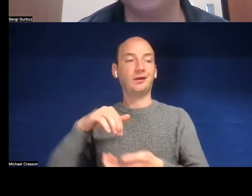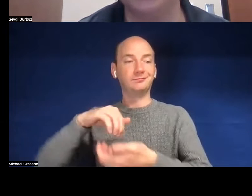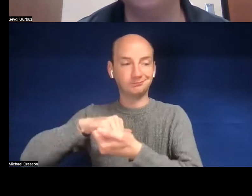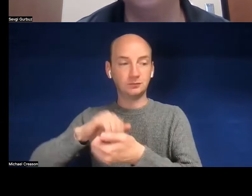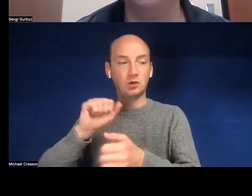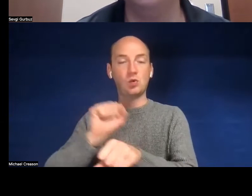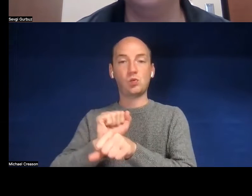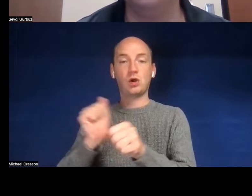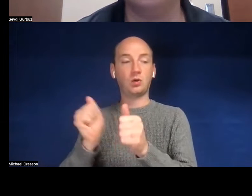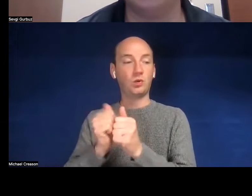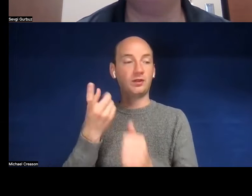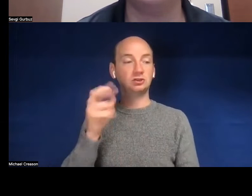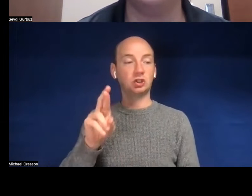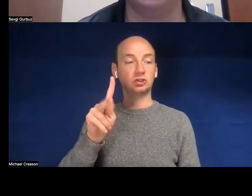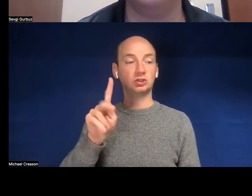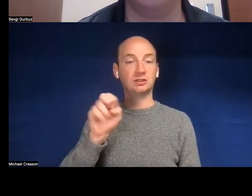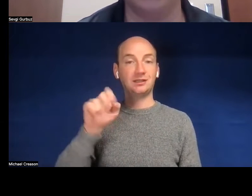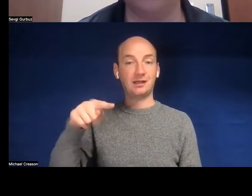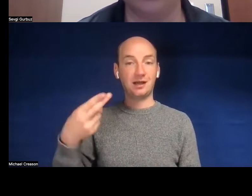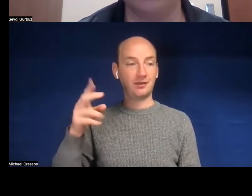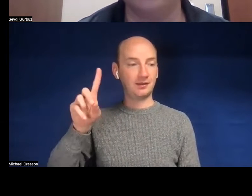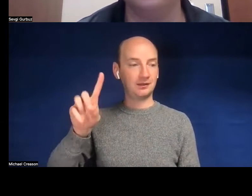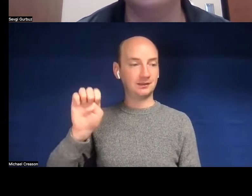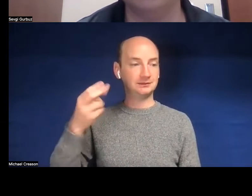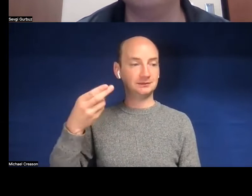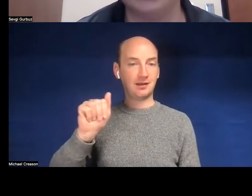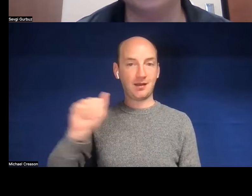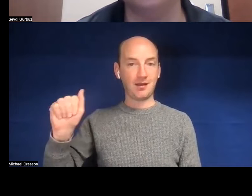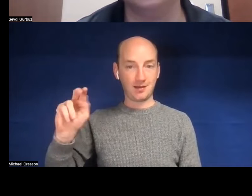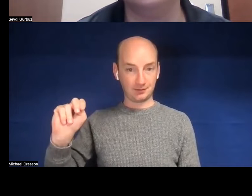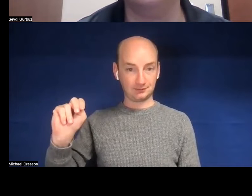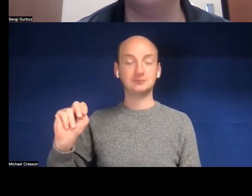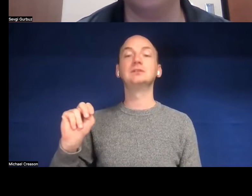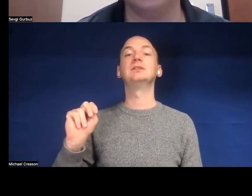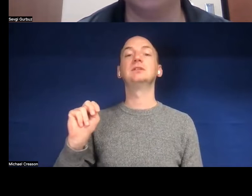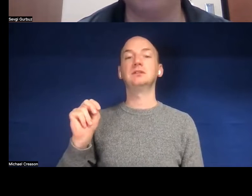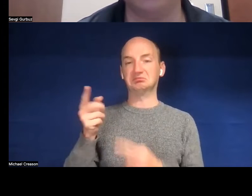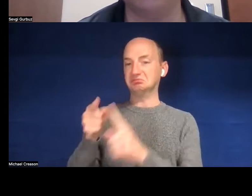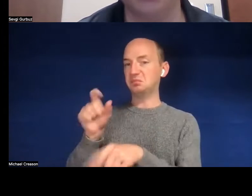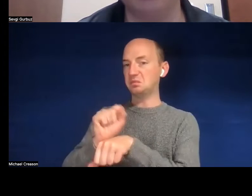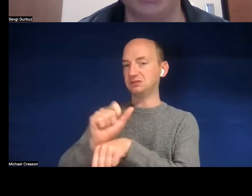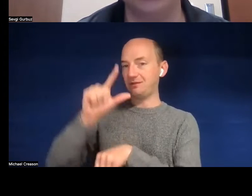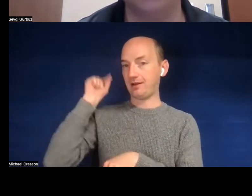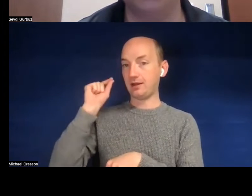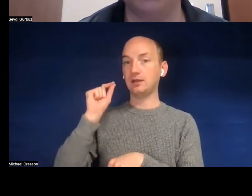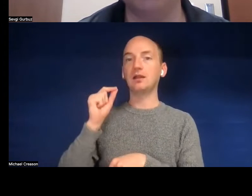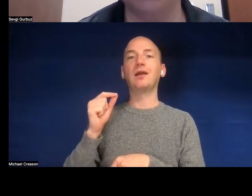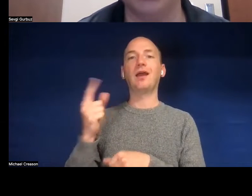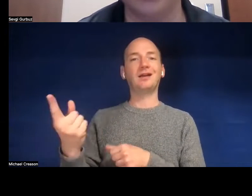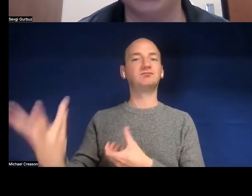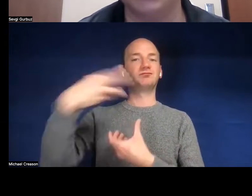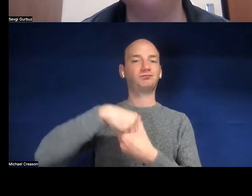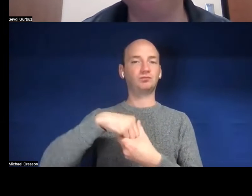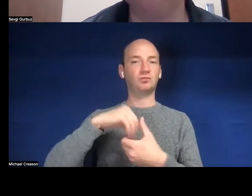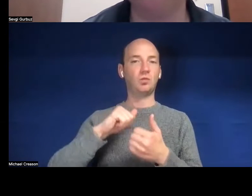Gallaudet University, who we are now pursuing joint work actively regarding the topic of radar-based